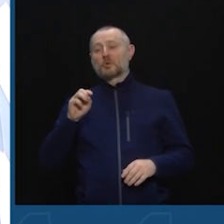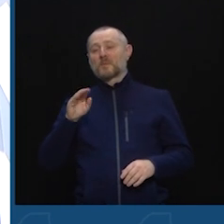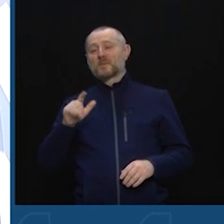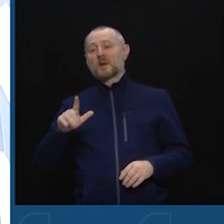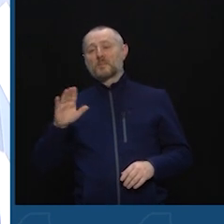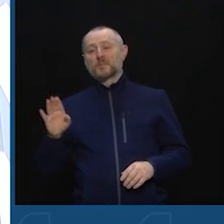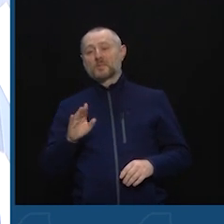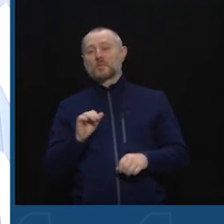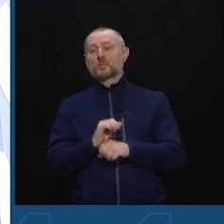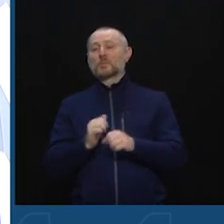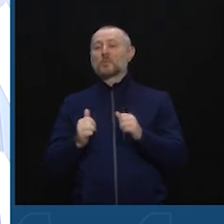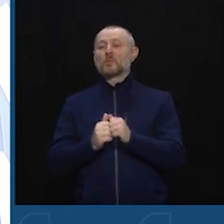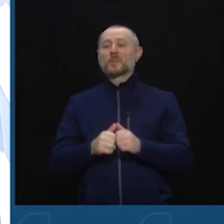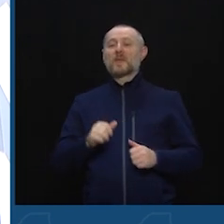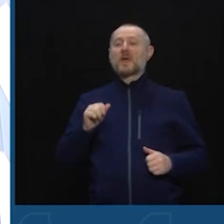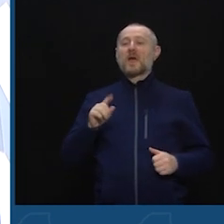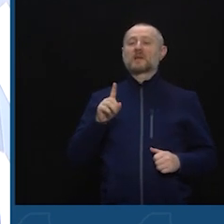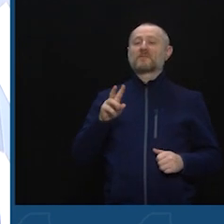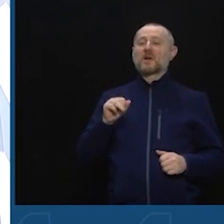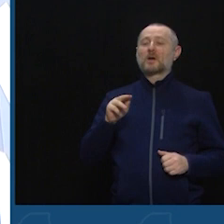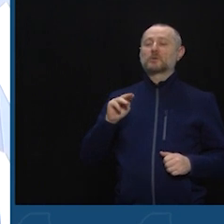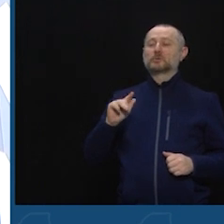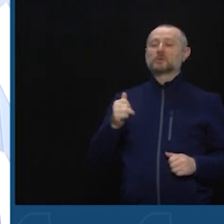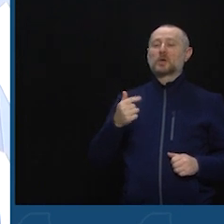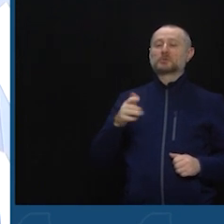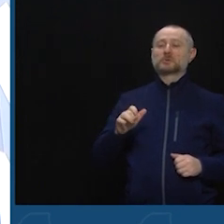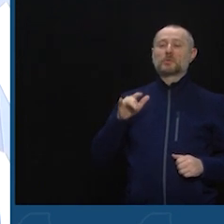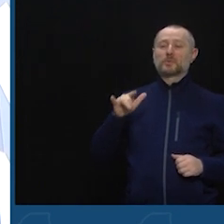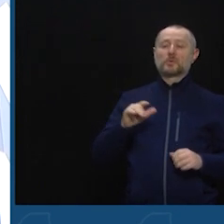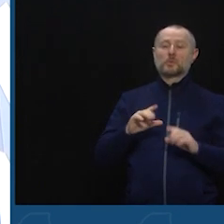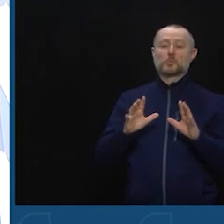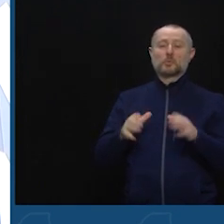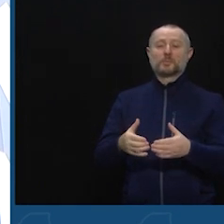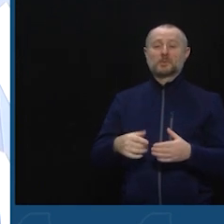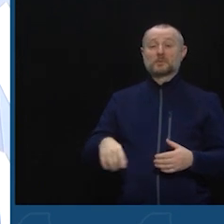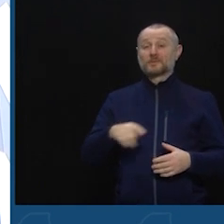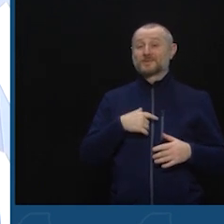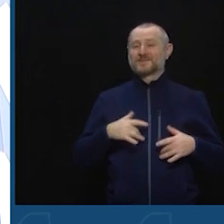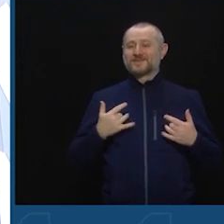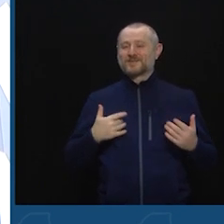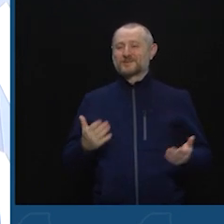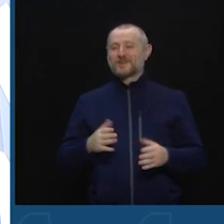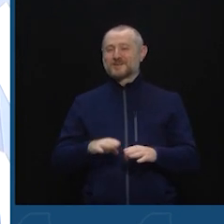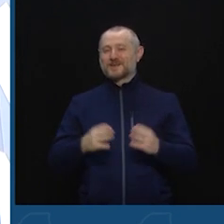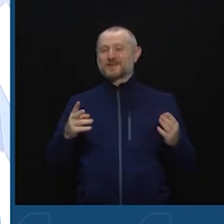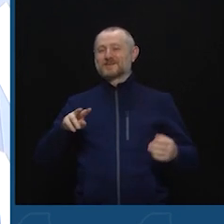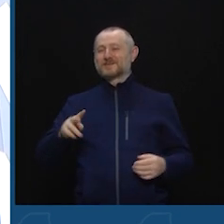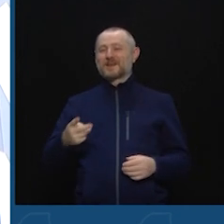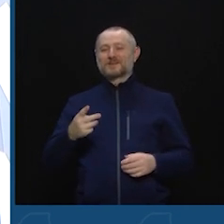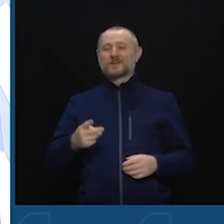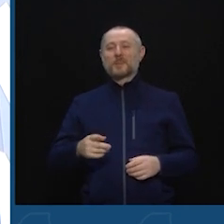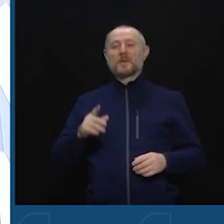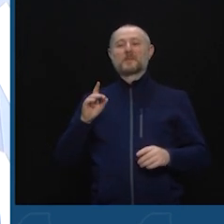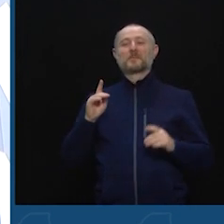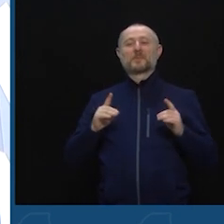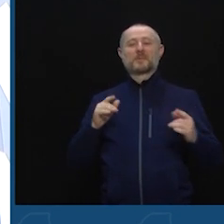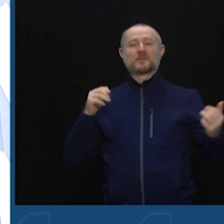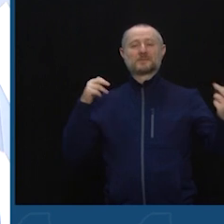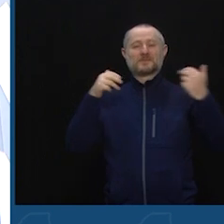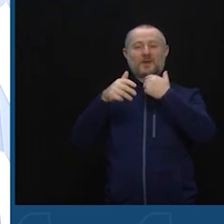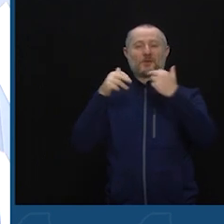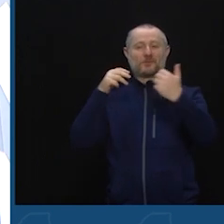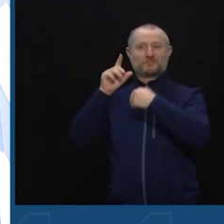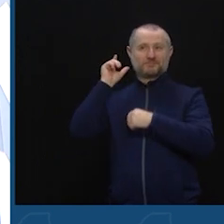Airport Group. We're thrilled to join you all here today to mark the opening of our second pedestrian sky bridge, another